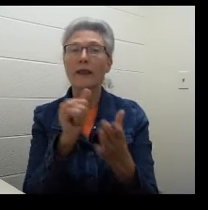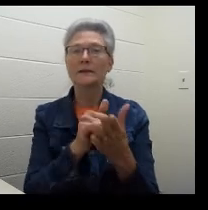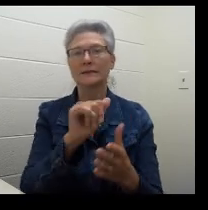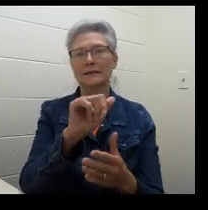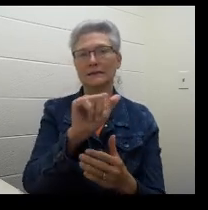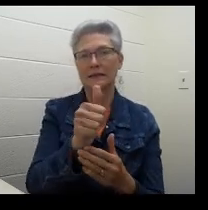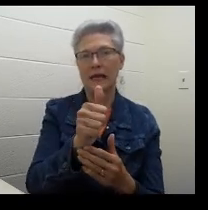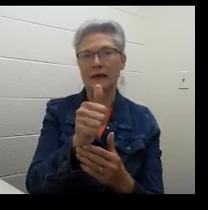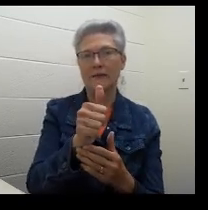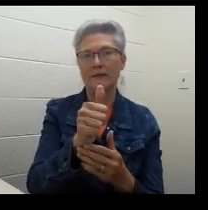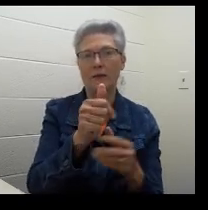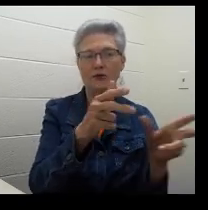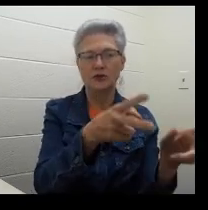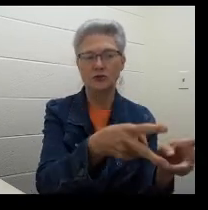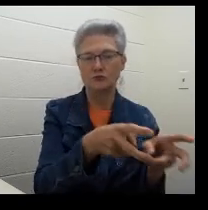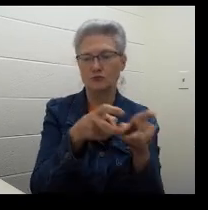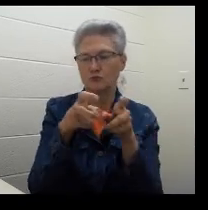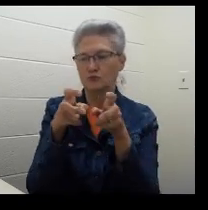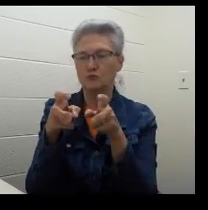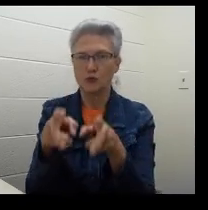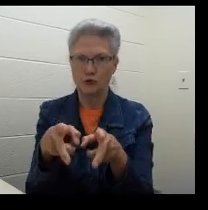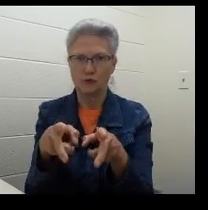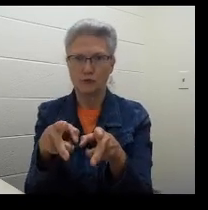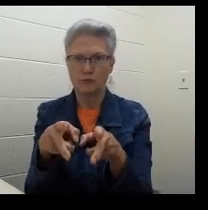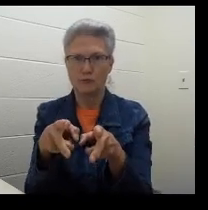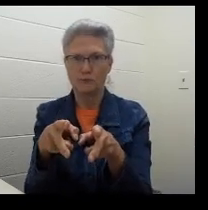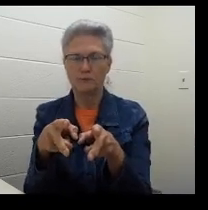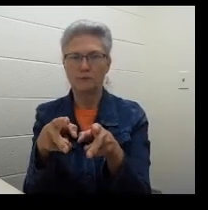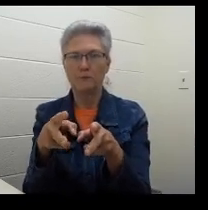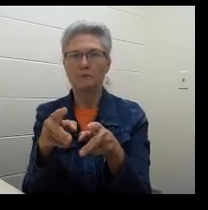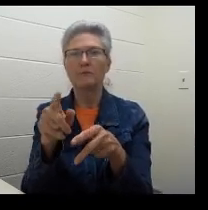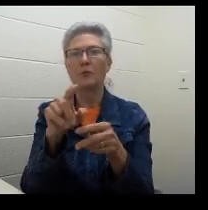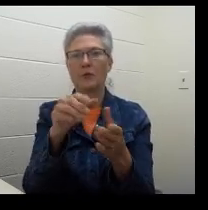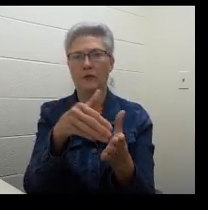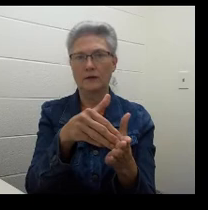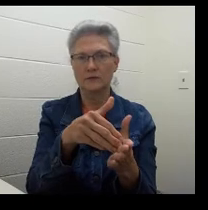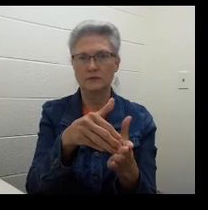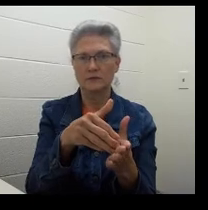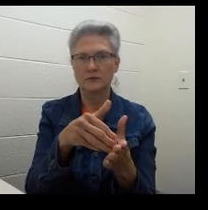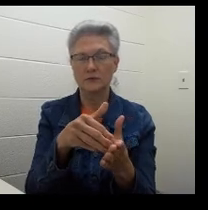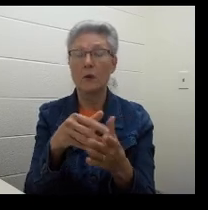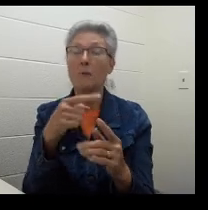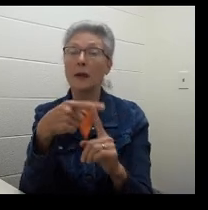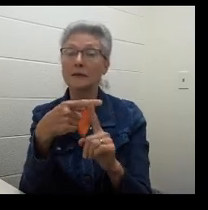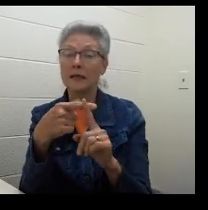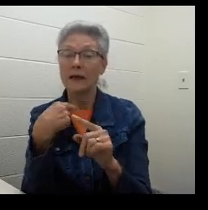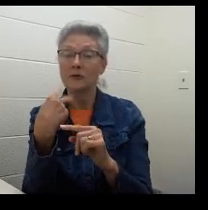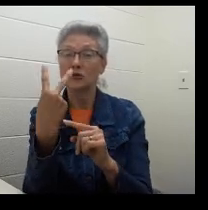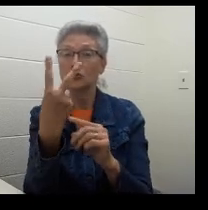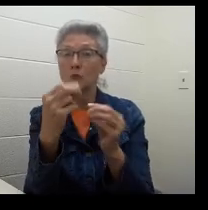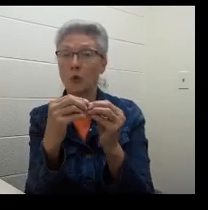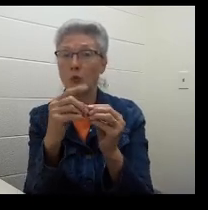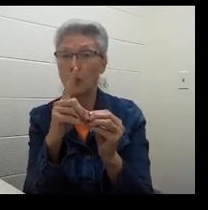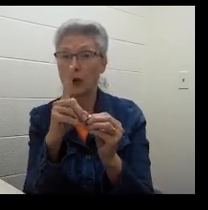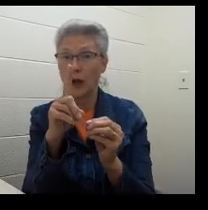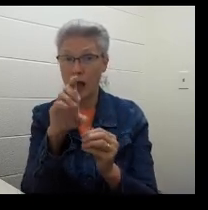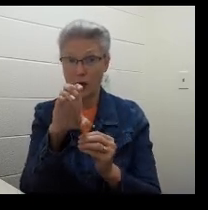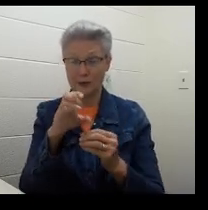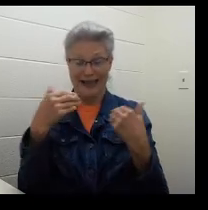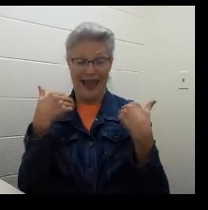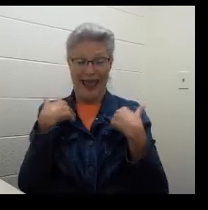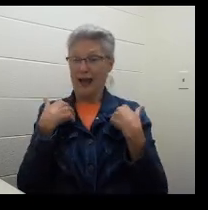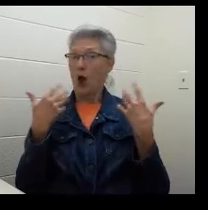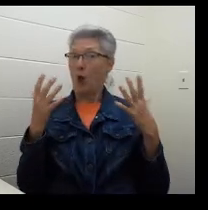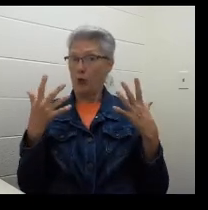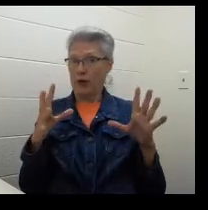10 that we just got by regrouping the thousands. Plus, I have two more hundreds that were